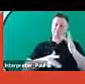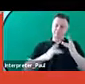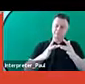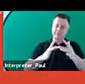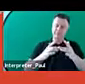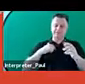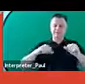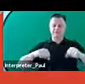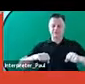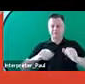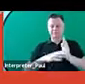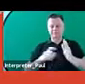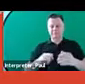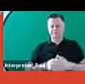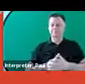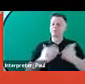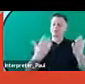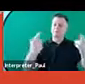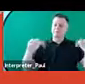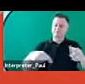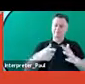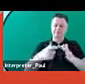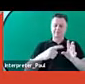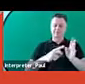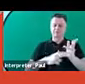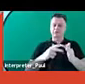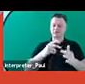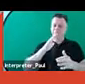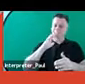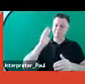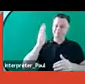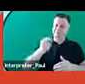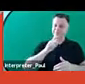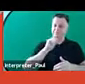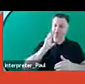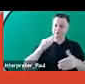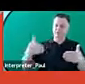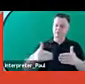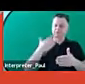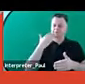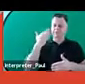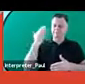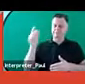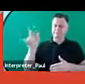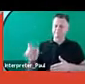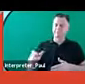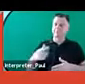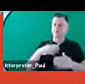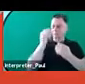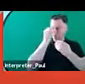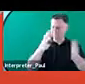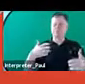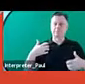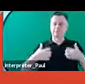Welcome back to this afternoon's keynote presentation. Before I introduce our speaker, I would just like to let you know some